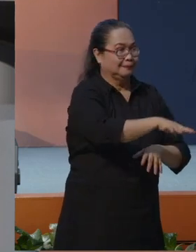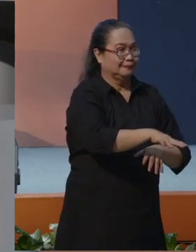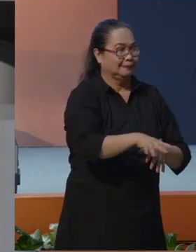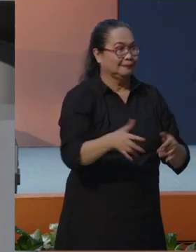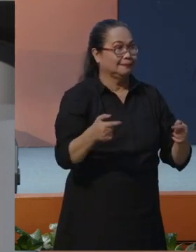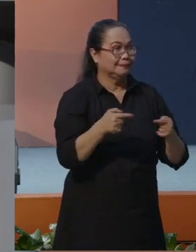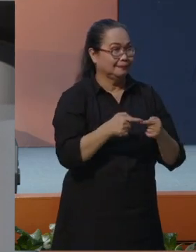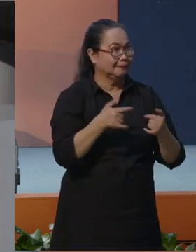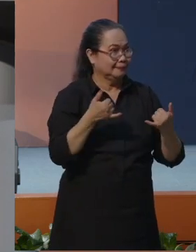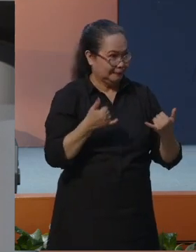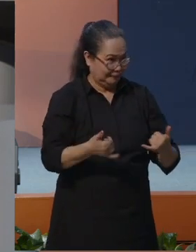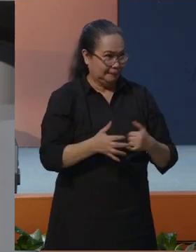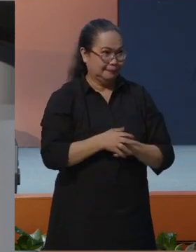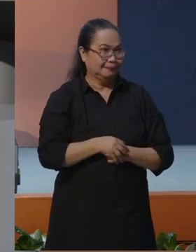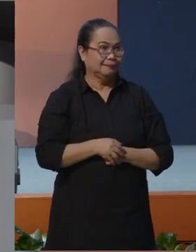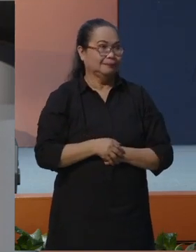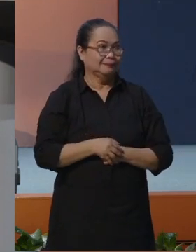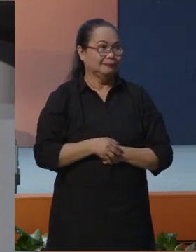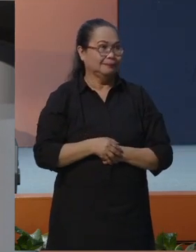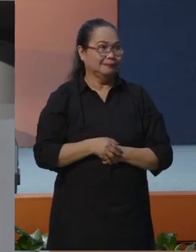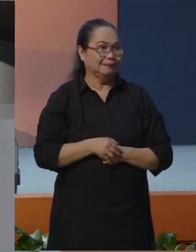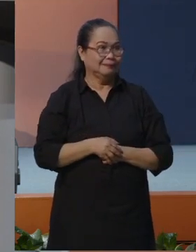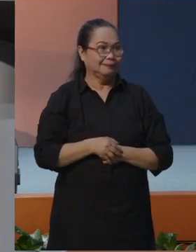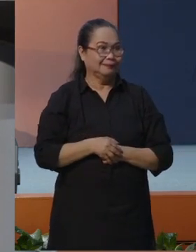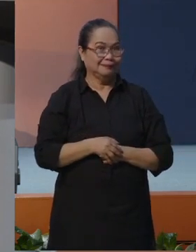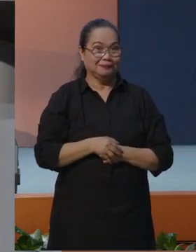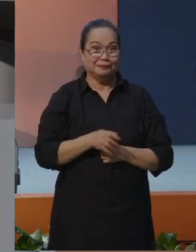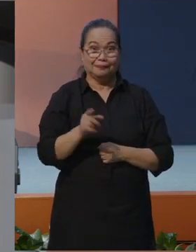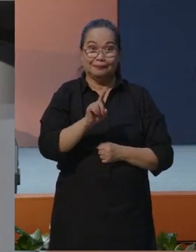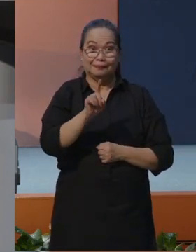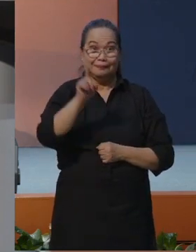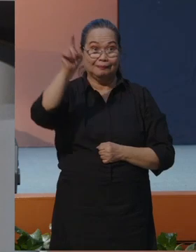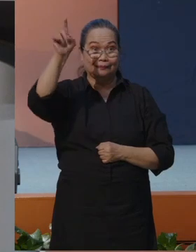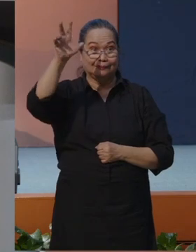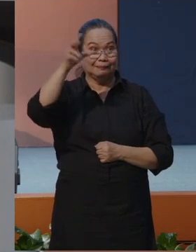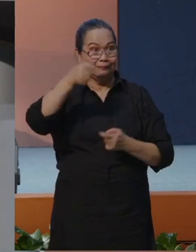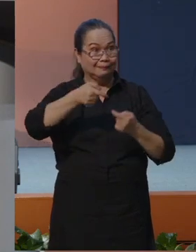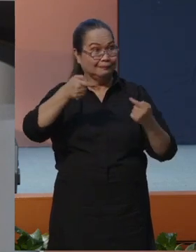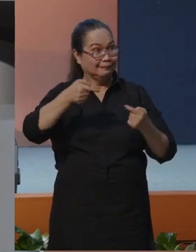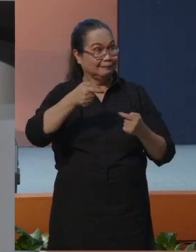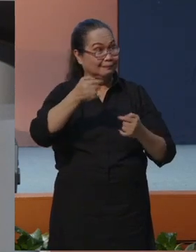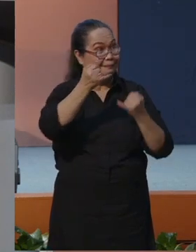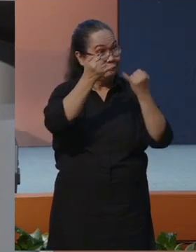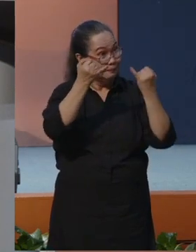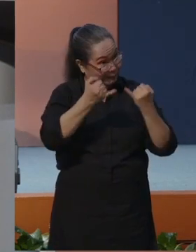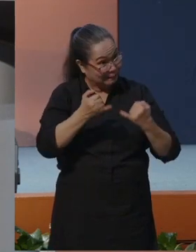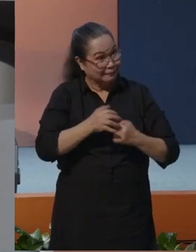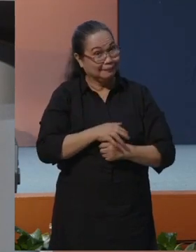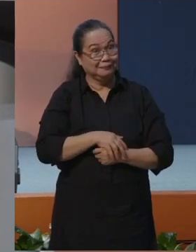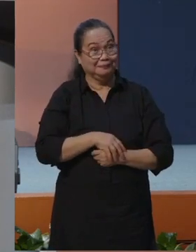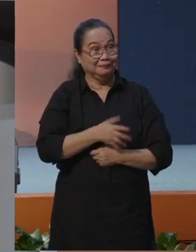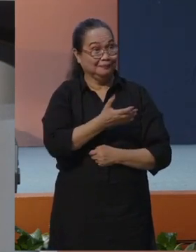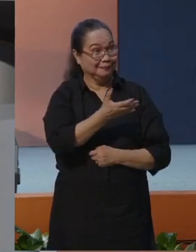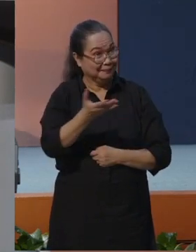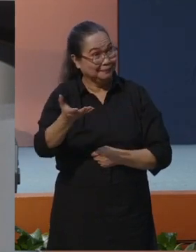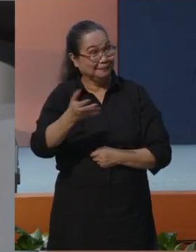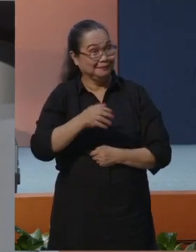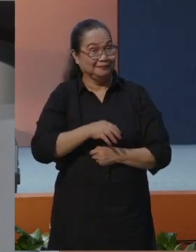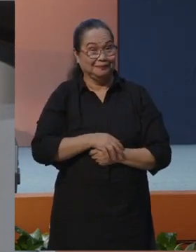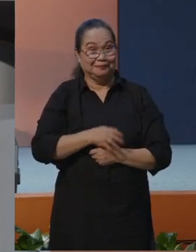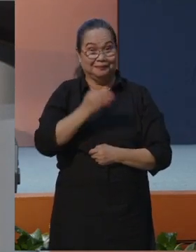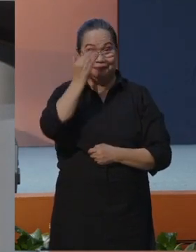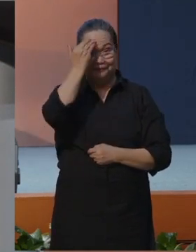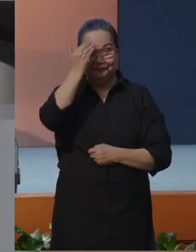kalaban ng Diyos hanggang ngayon. So anong ginawa ng Diyos? Therefore, Romans 1:24. Baka gusto niyo